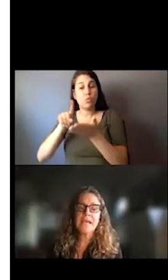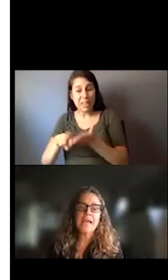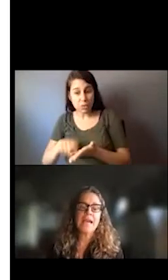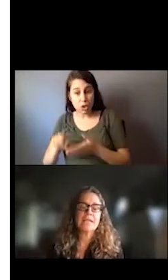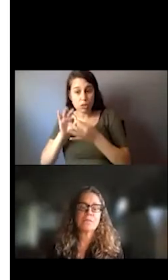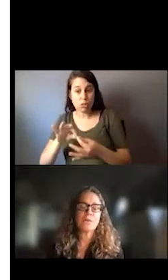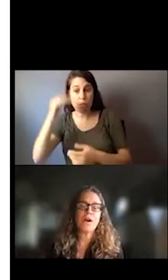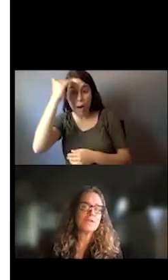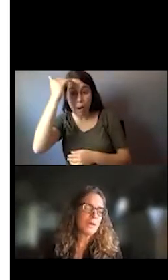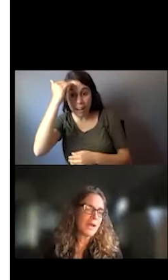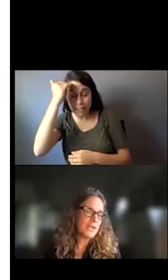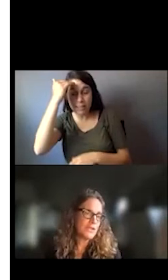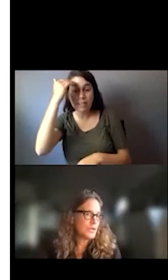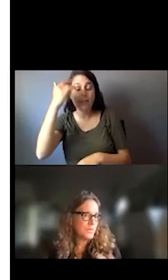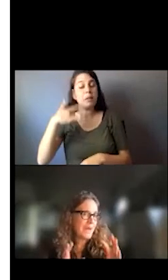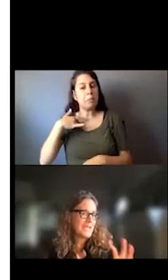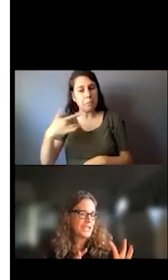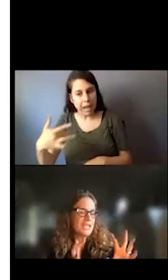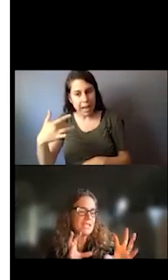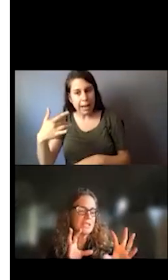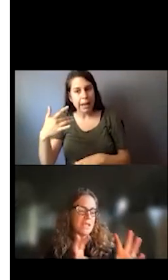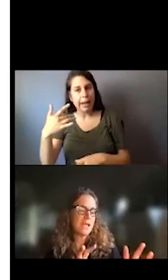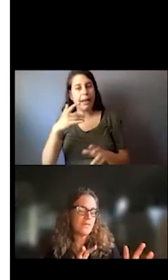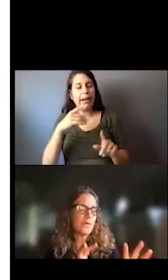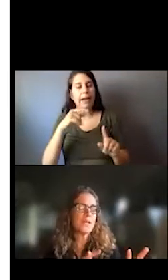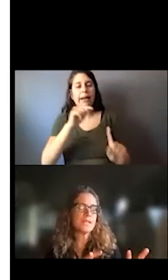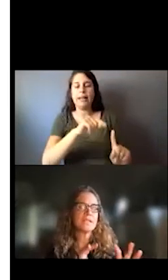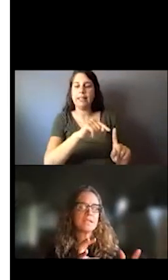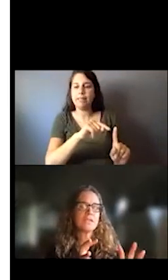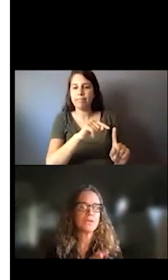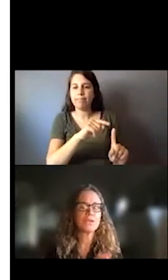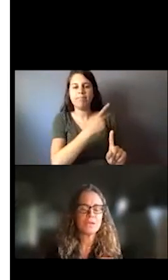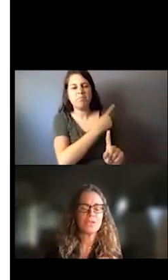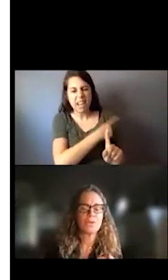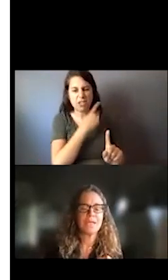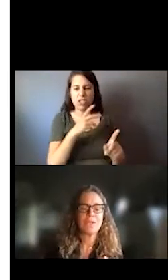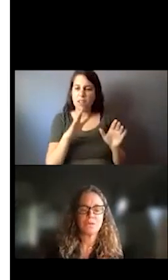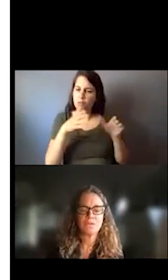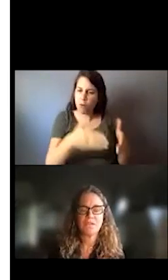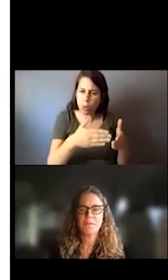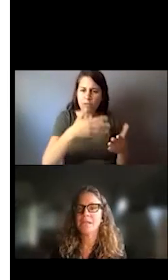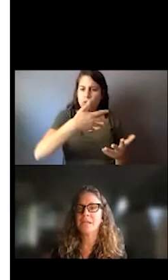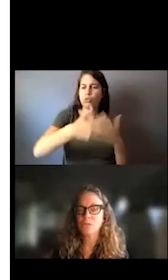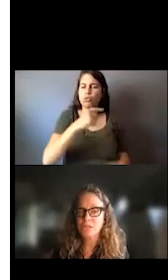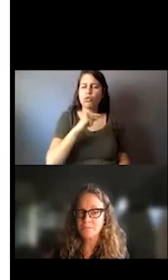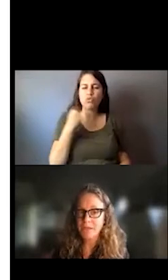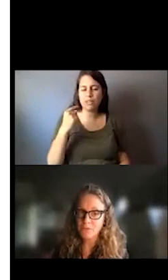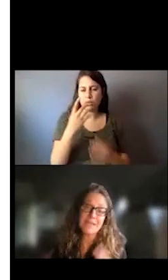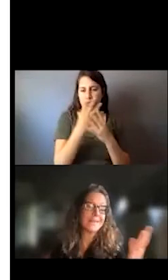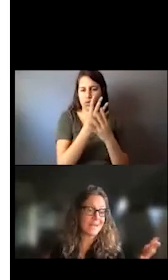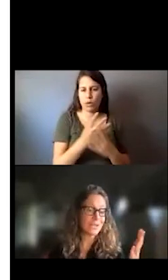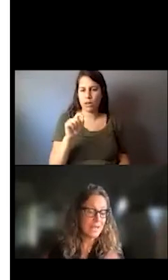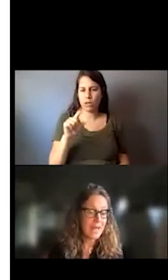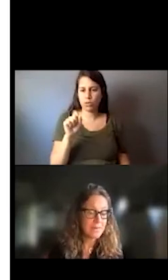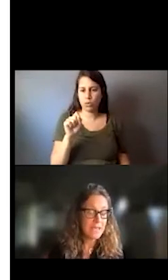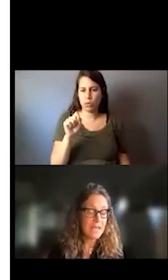awareness has revolved around these new patient-focused social risk screening tools that have been endorsed by